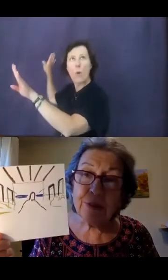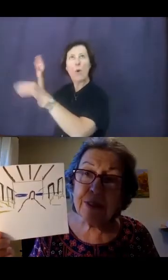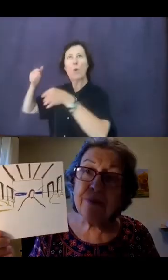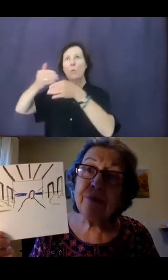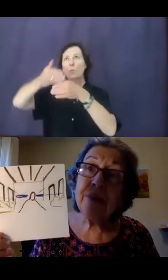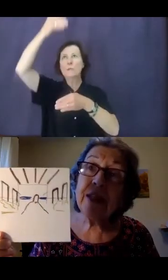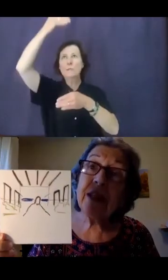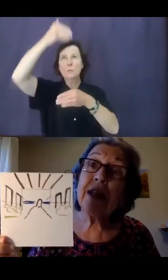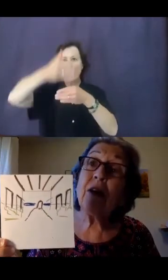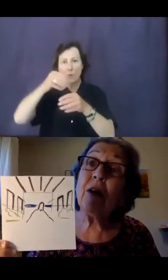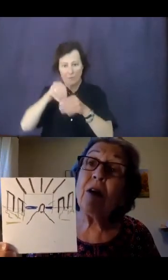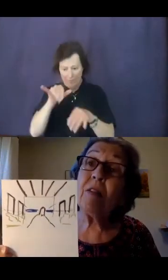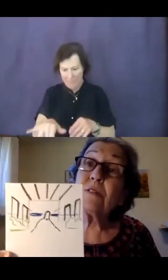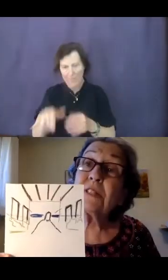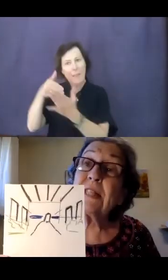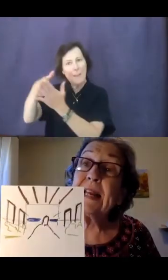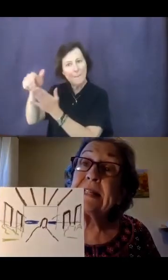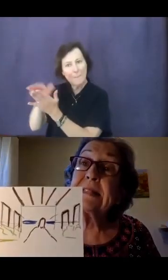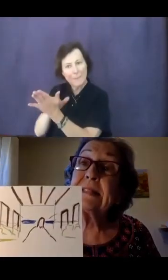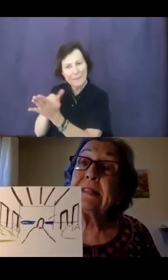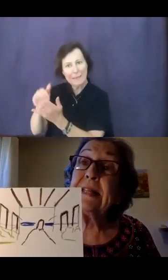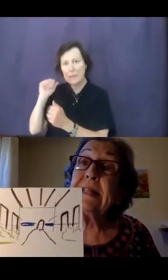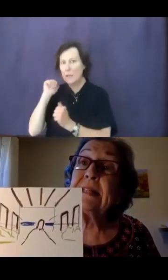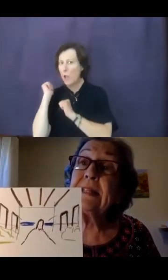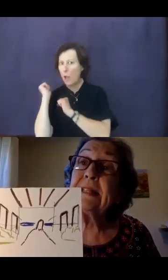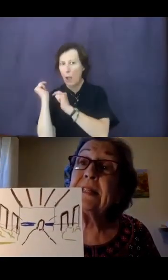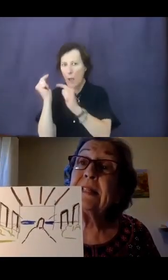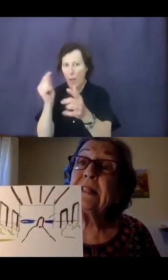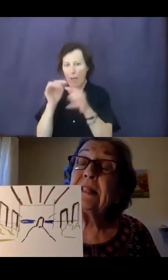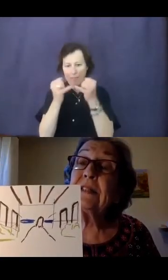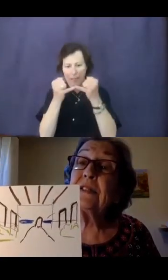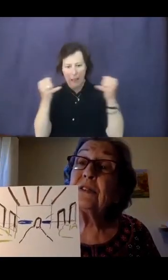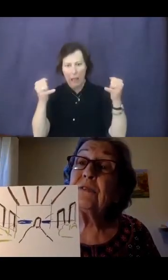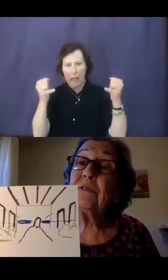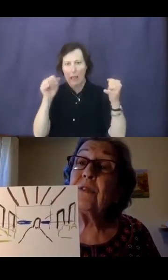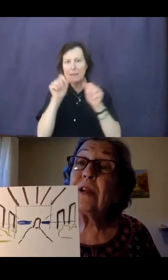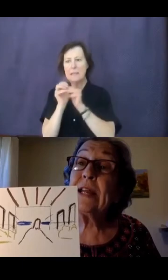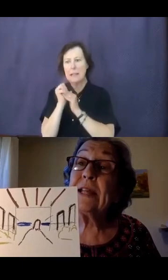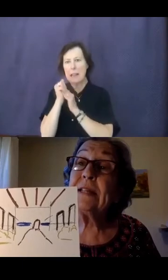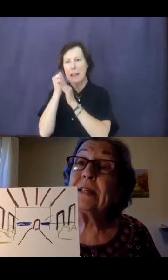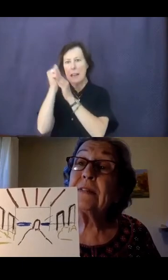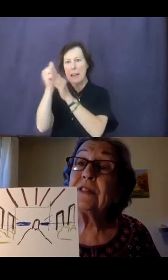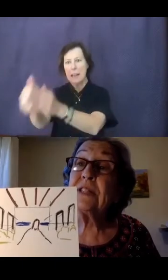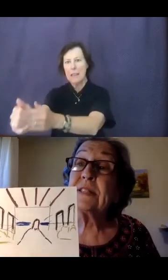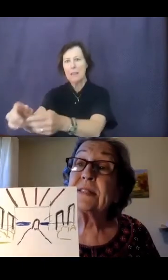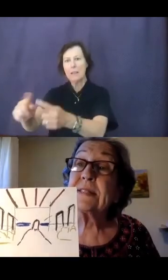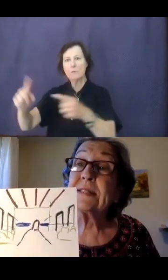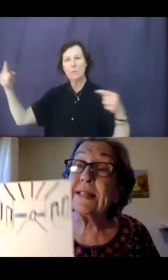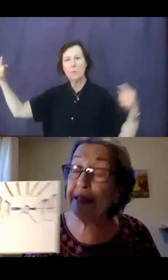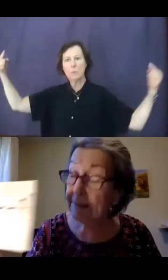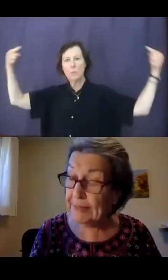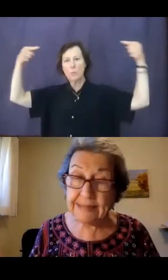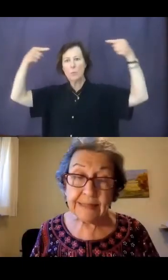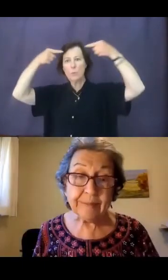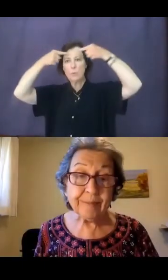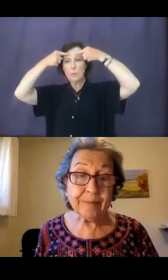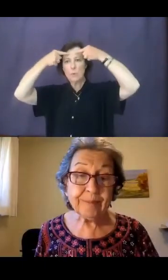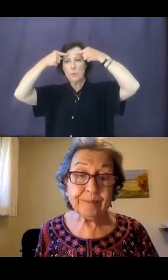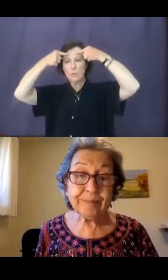windows, all those lines lead to the forehead of Jesus in the